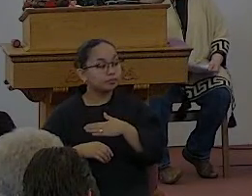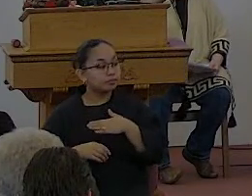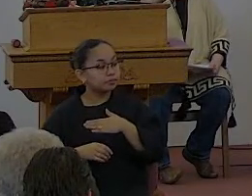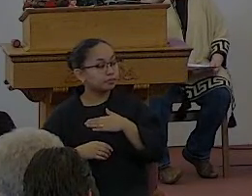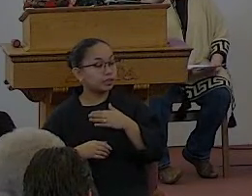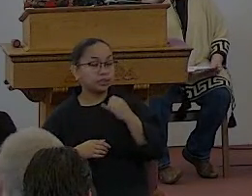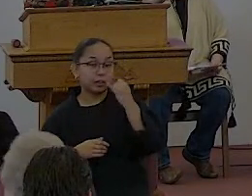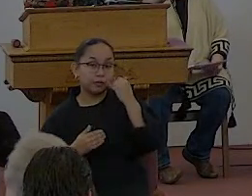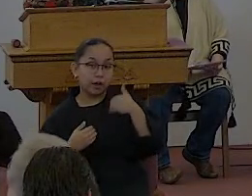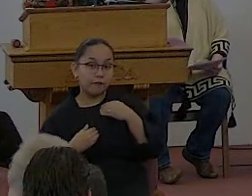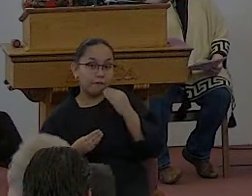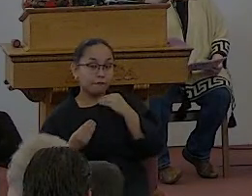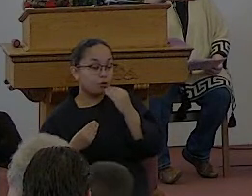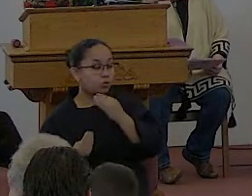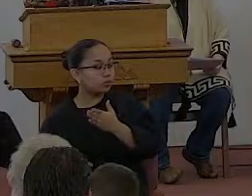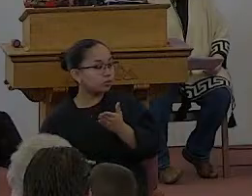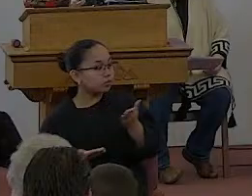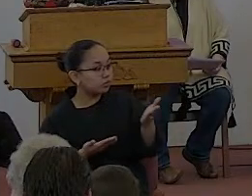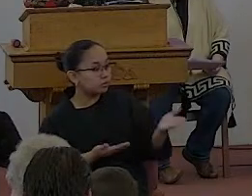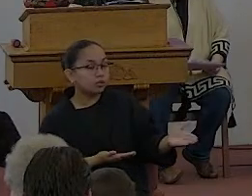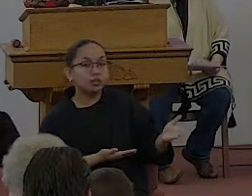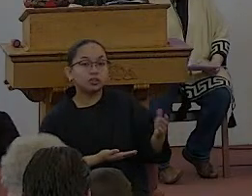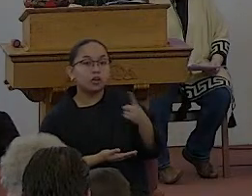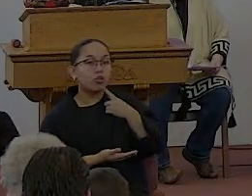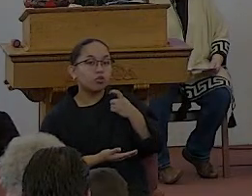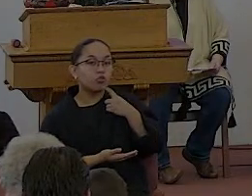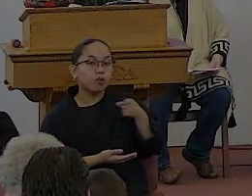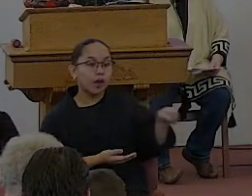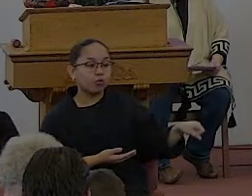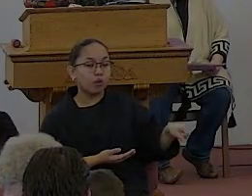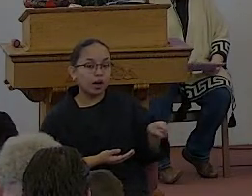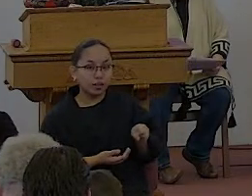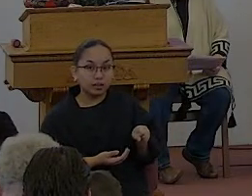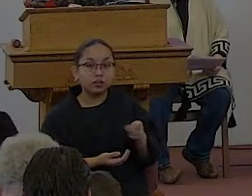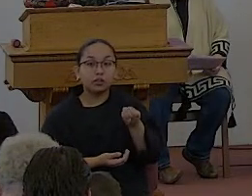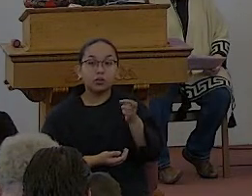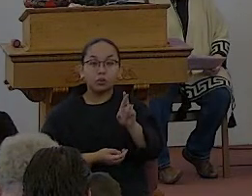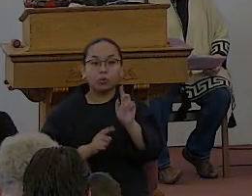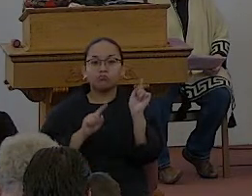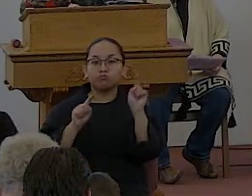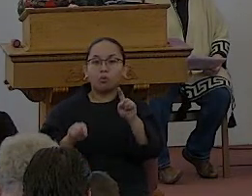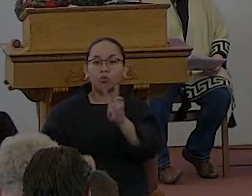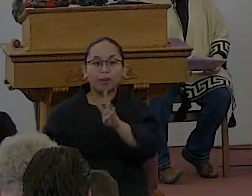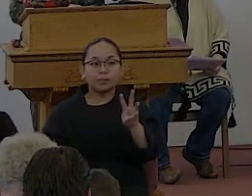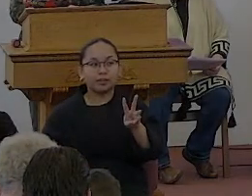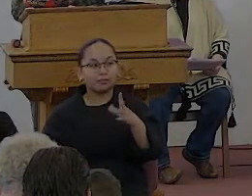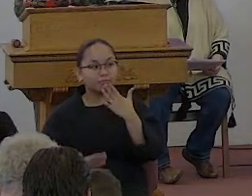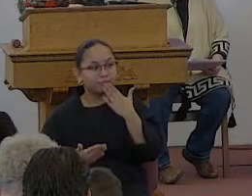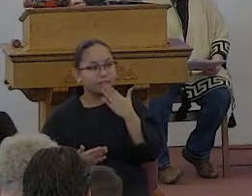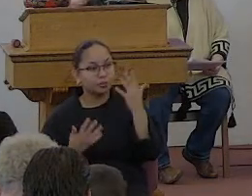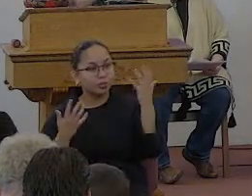red wagon, in bags being passed, or visit the website to donate. Thank you so much.